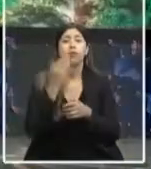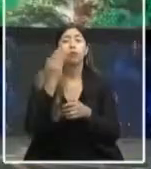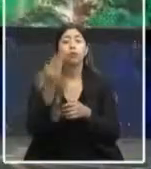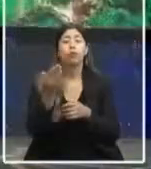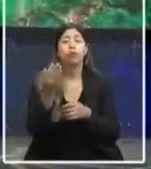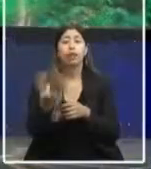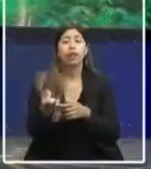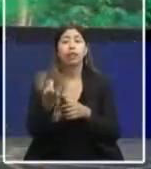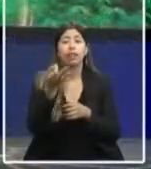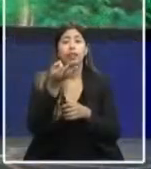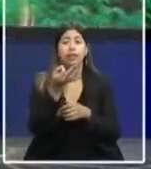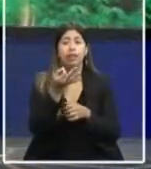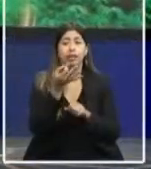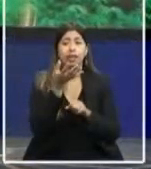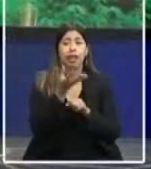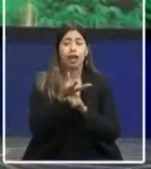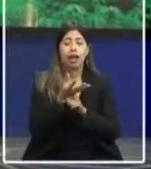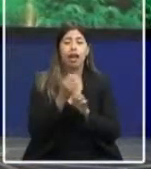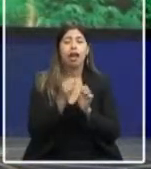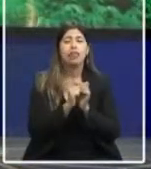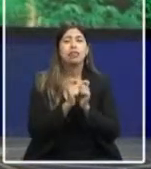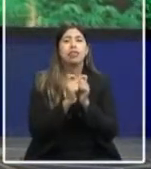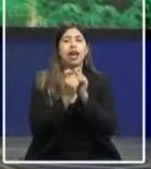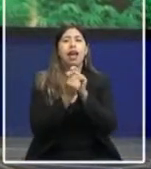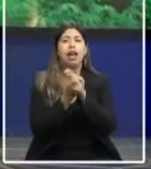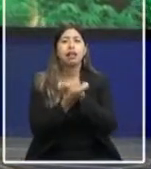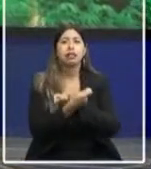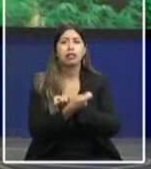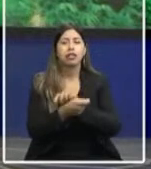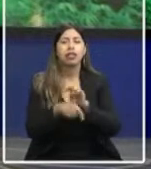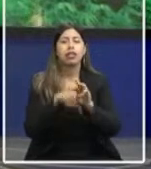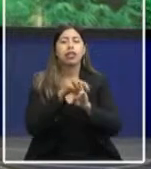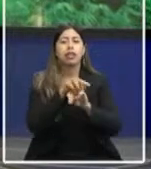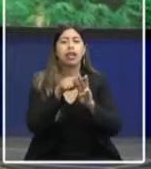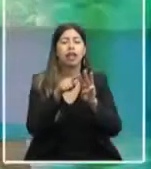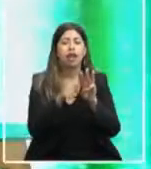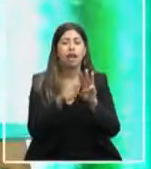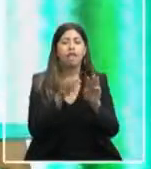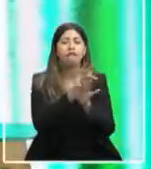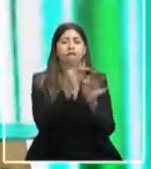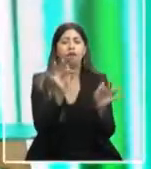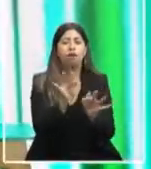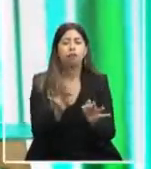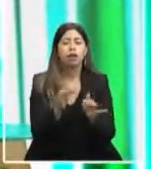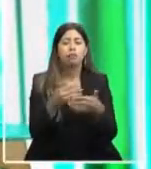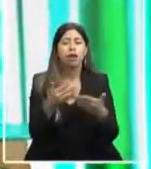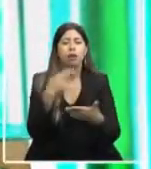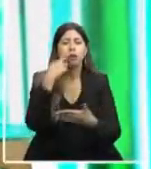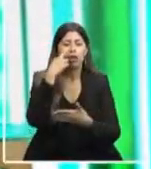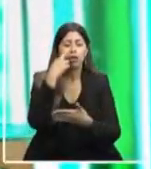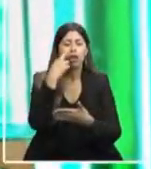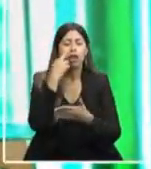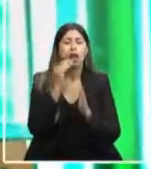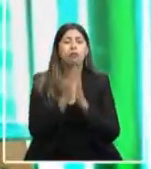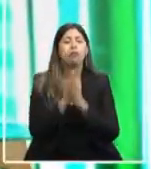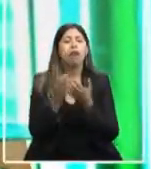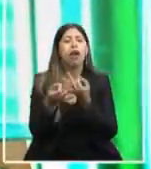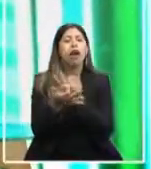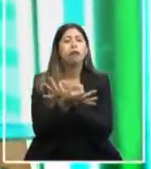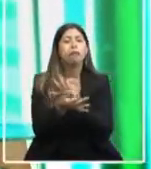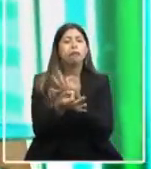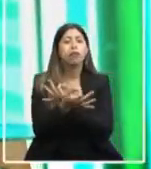for humanity. And I would like if you can explain it, because